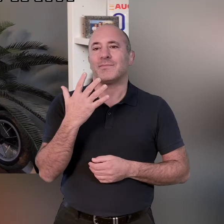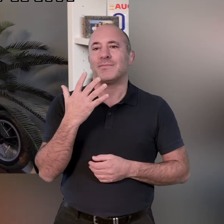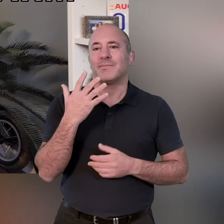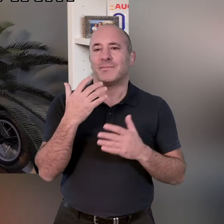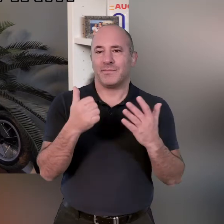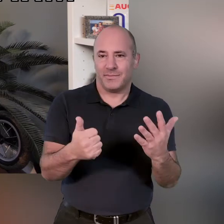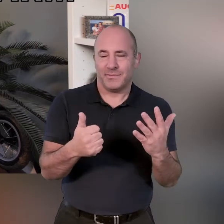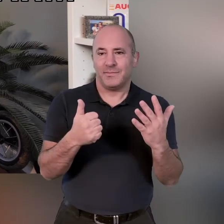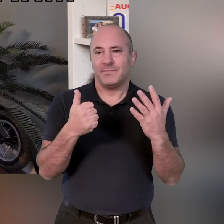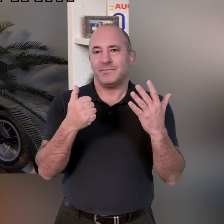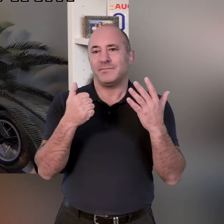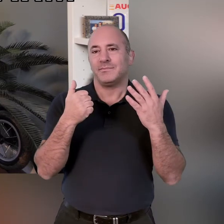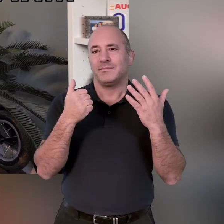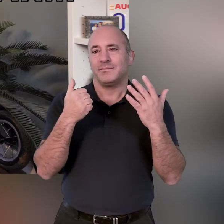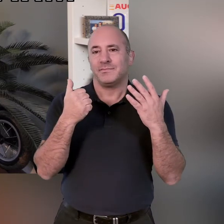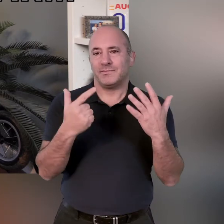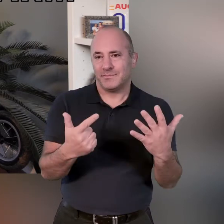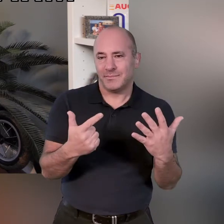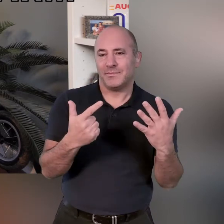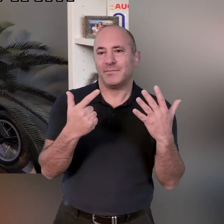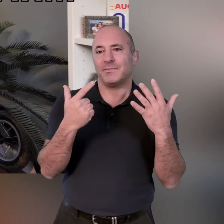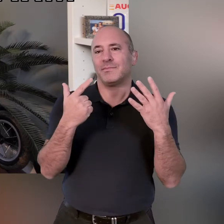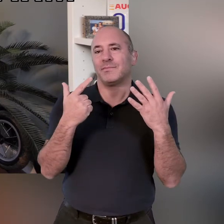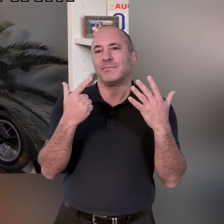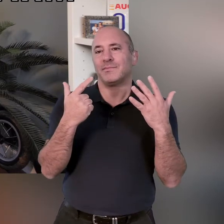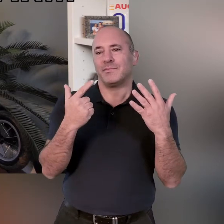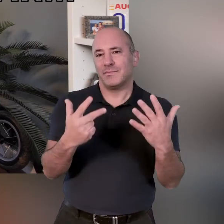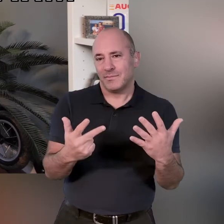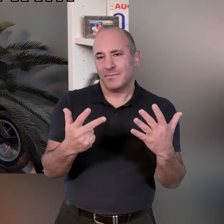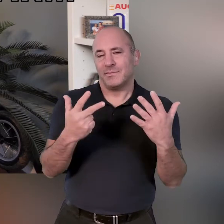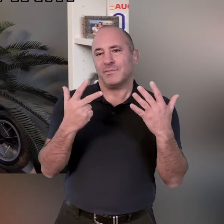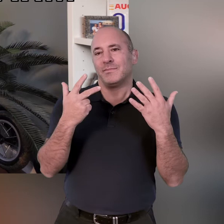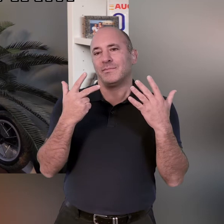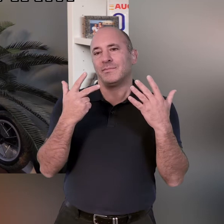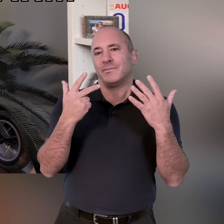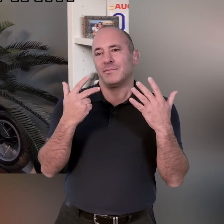5, 6, 7, 8,